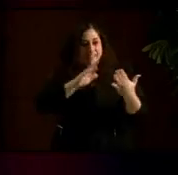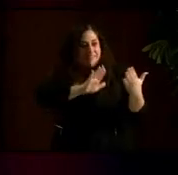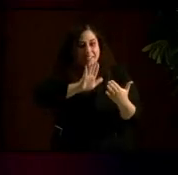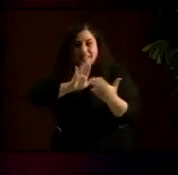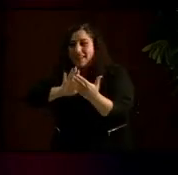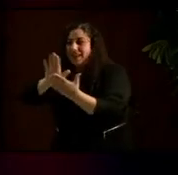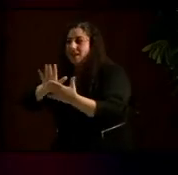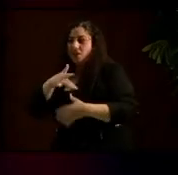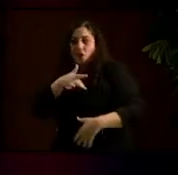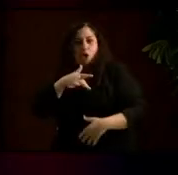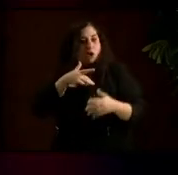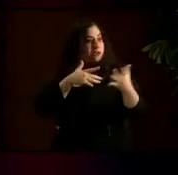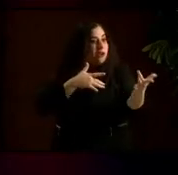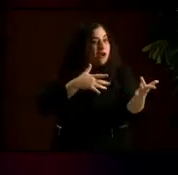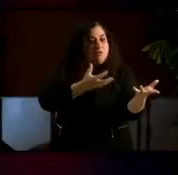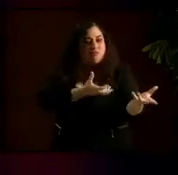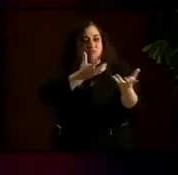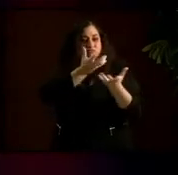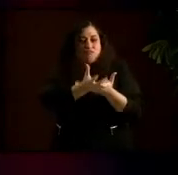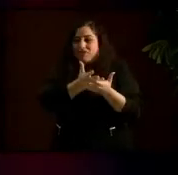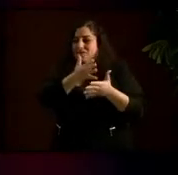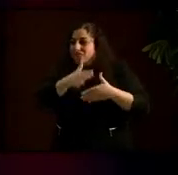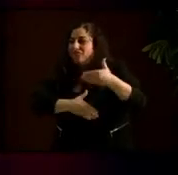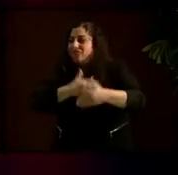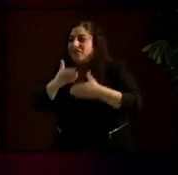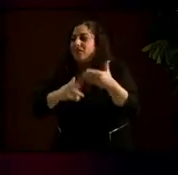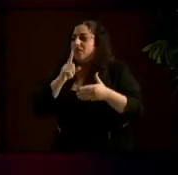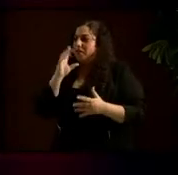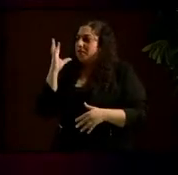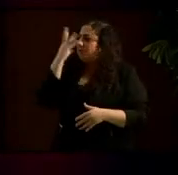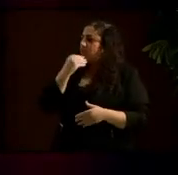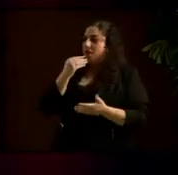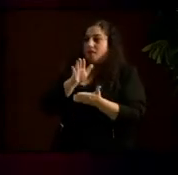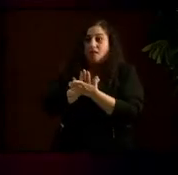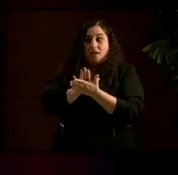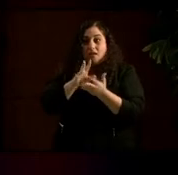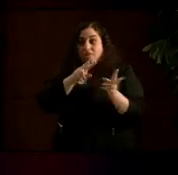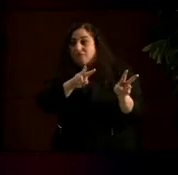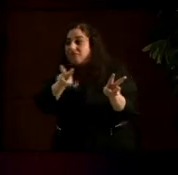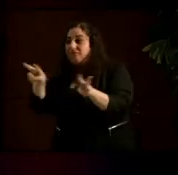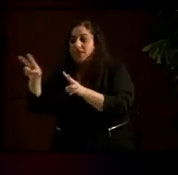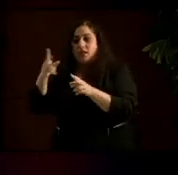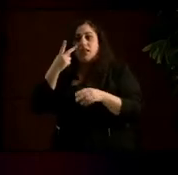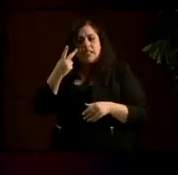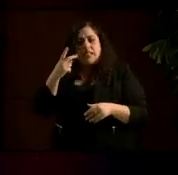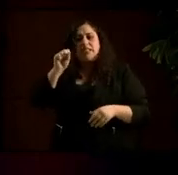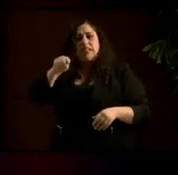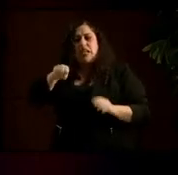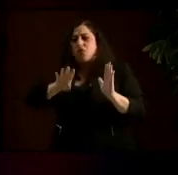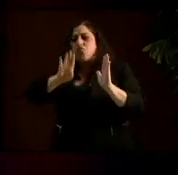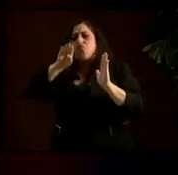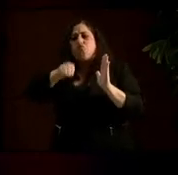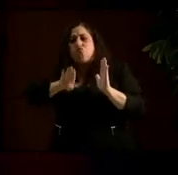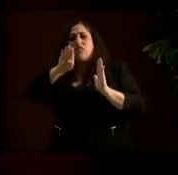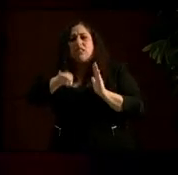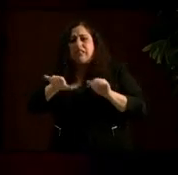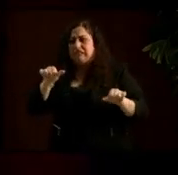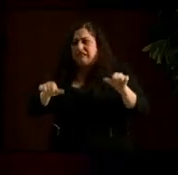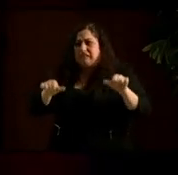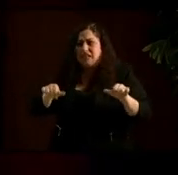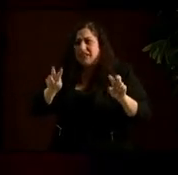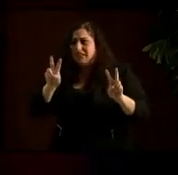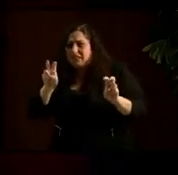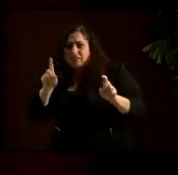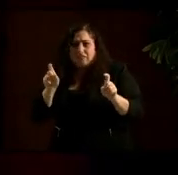this beautiful campus, despite the ebb and flow of uncertainty and the questions that have plagued us during these last few months.